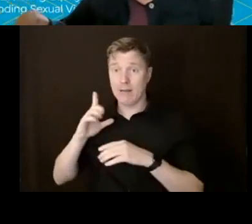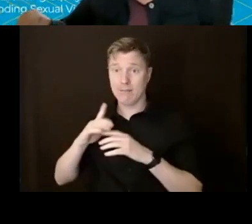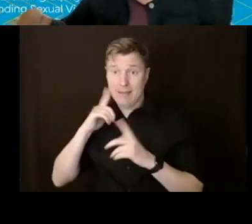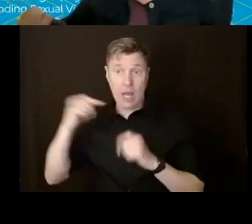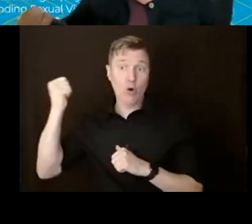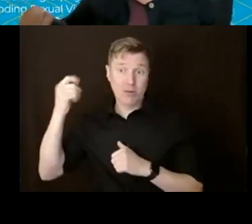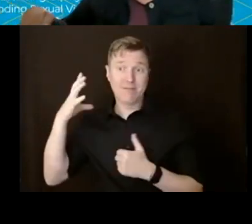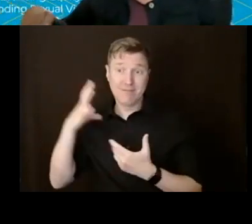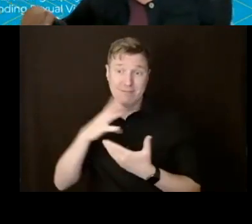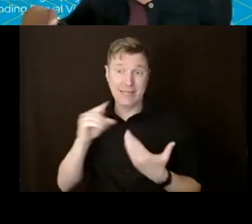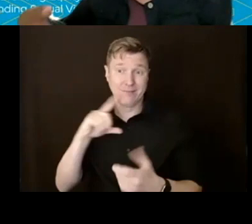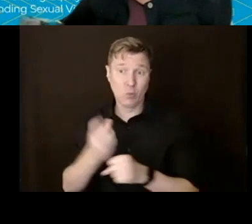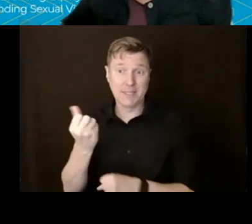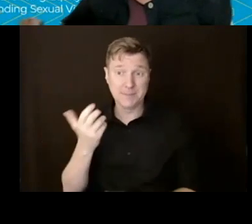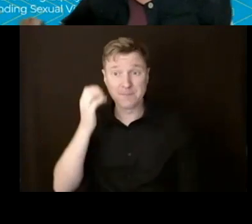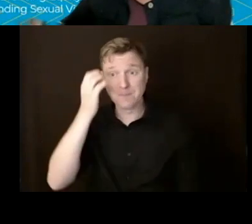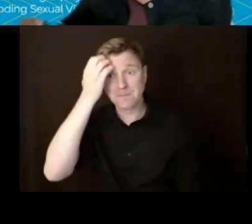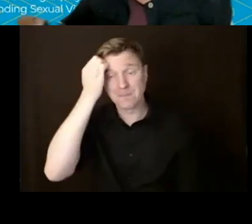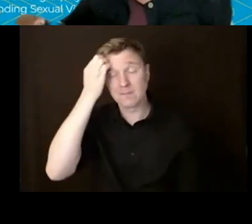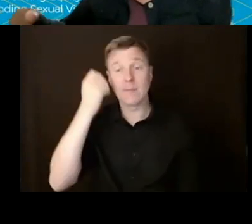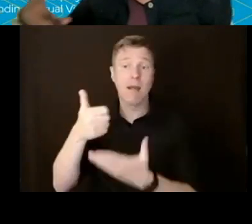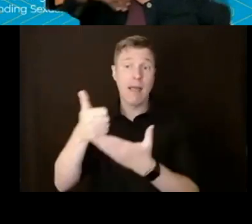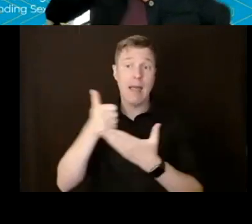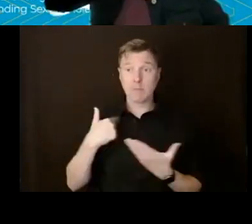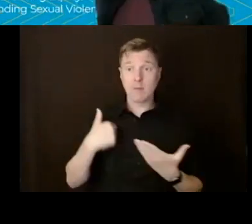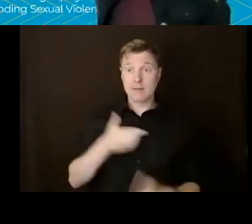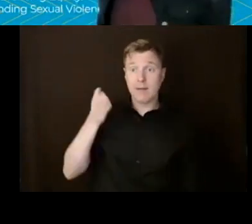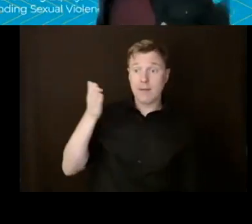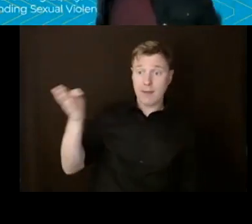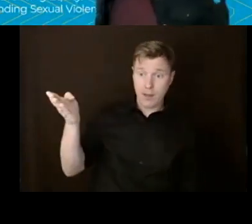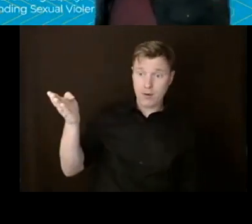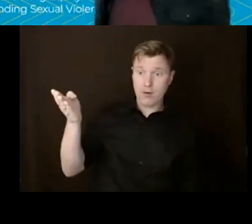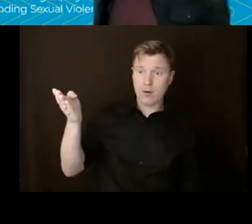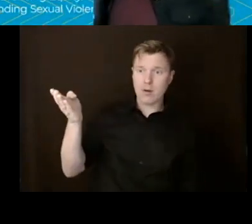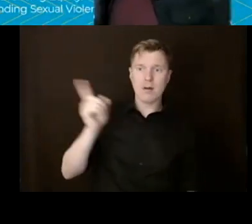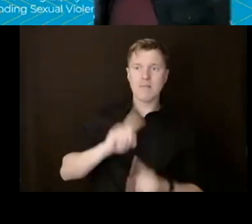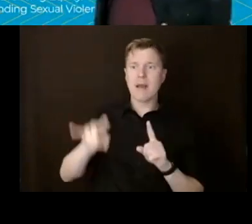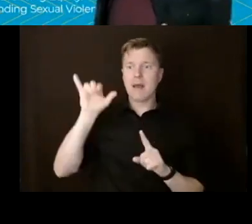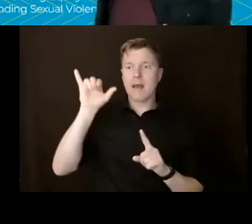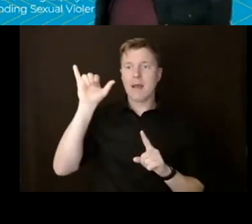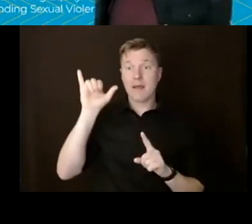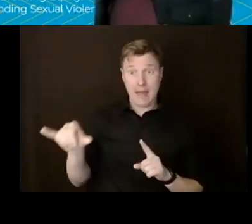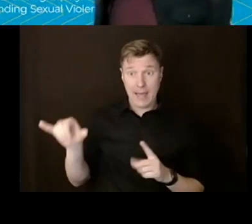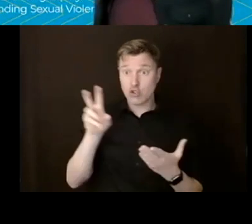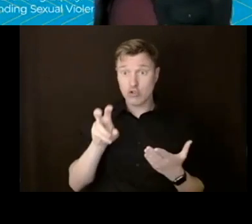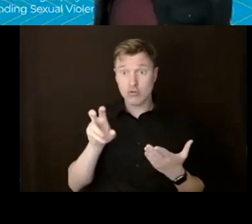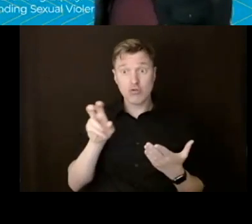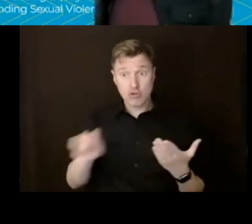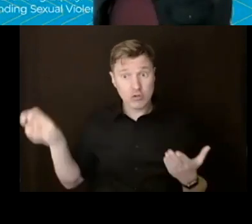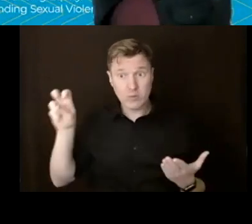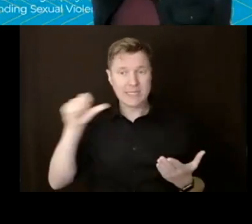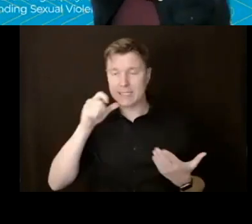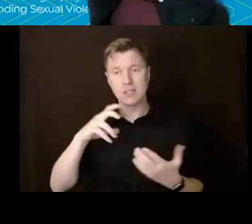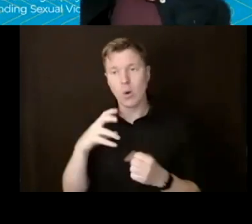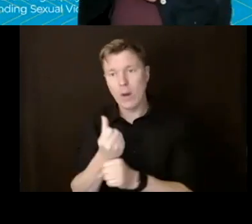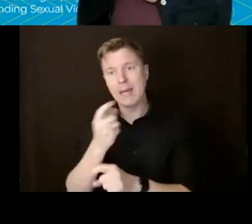And so it helped us to be able to name that. And then, you know, that journey, we didn't win that campaign, but we have